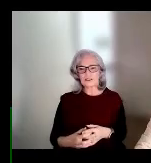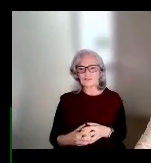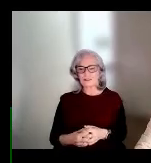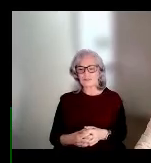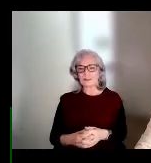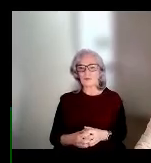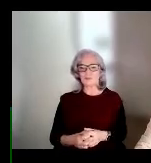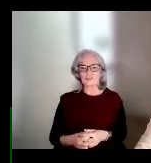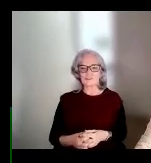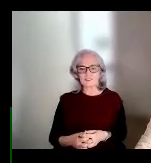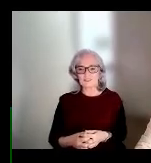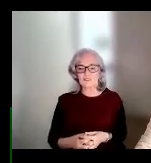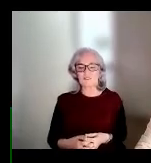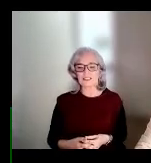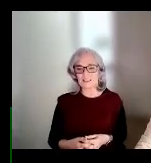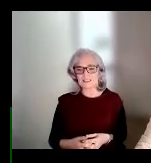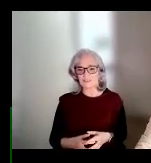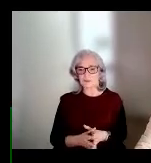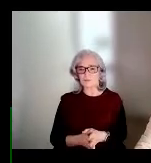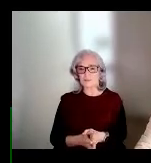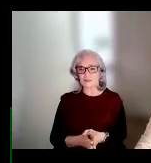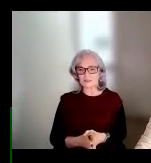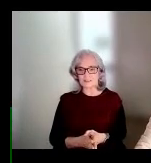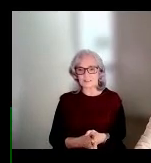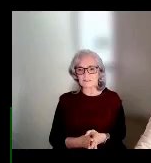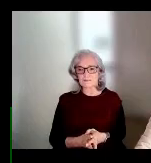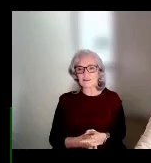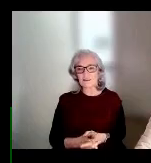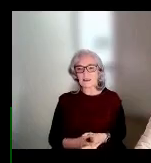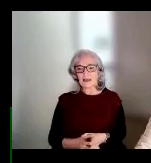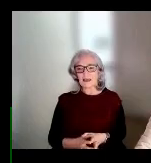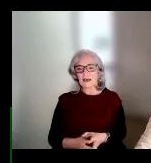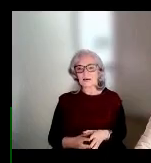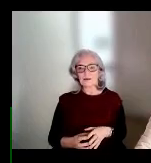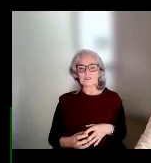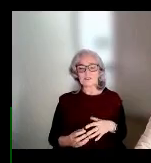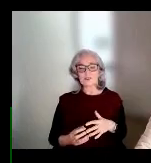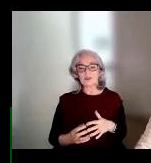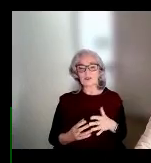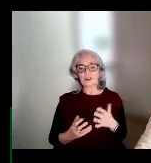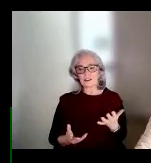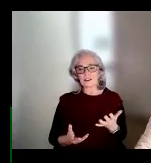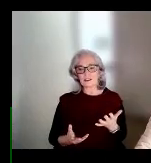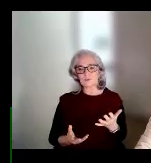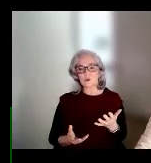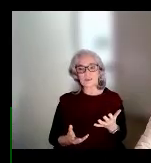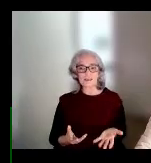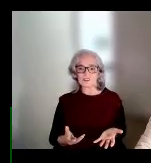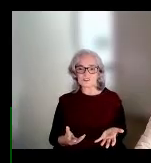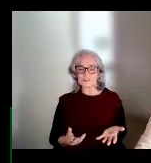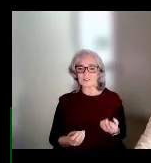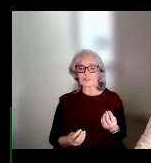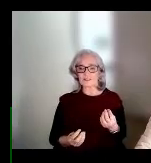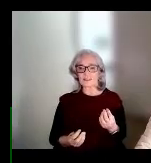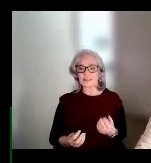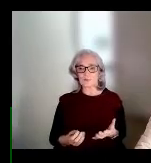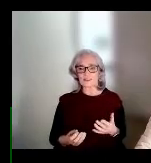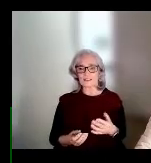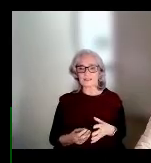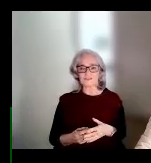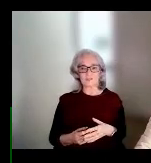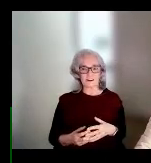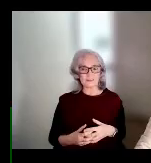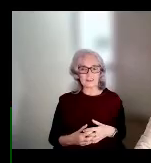hurdle for some of the health services delivering care to people with MND. And so the working conditions of the